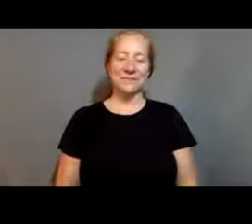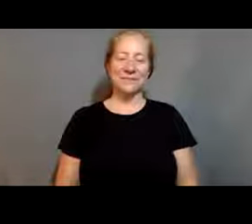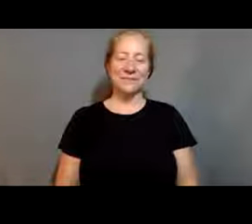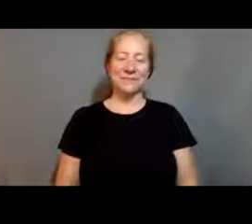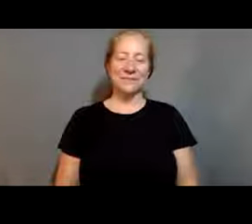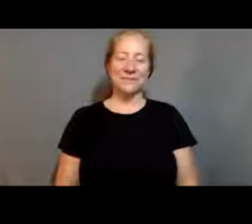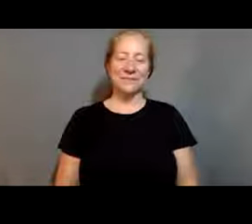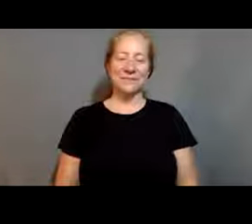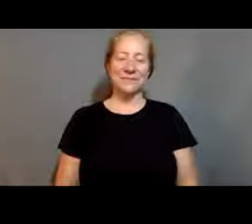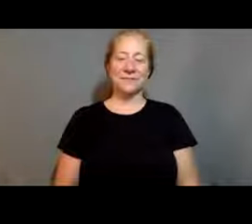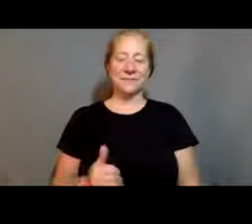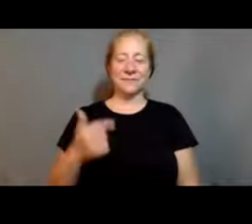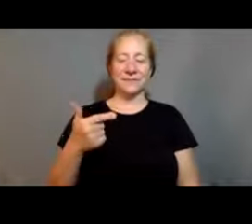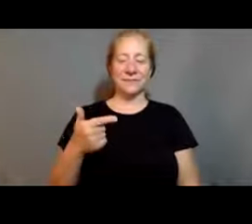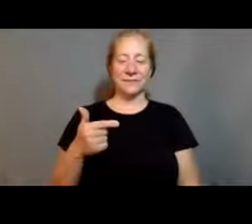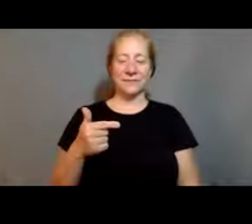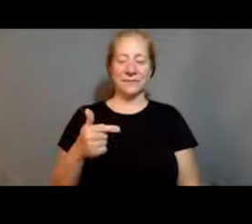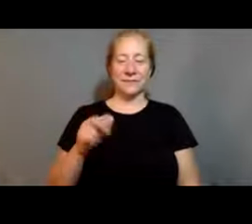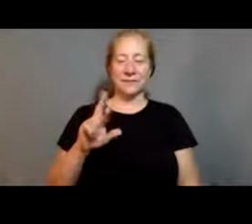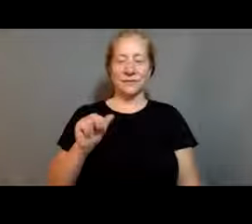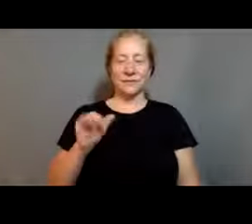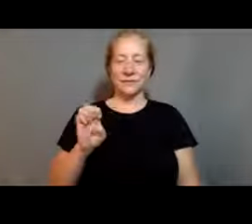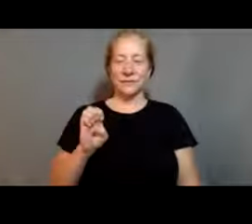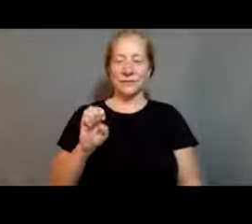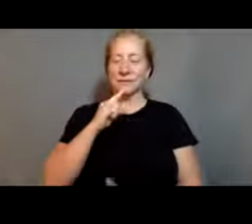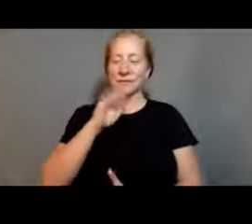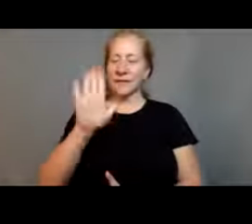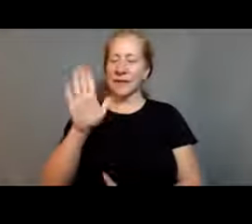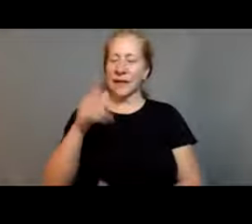So Nanette, I'm not seeing the spotlight for the